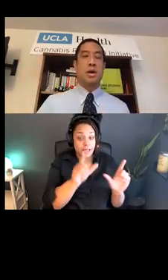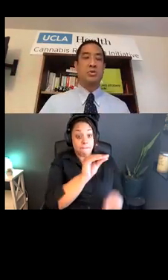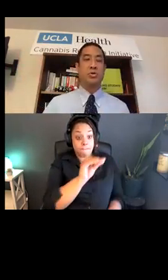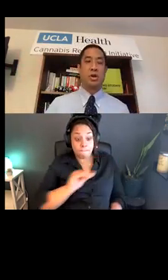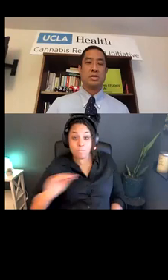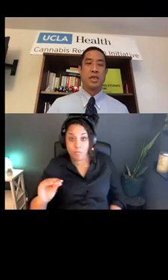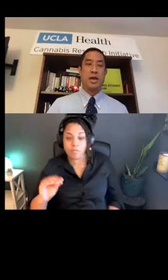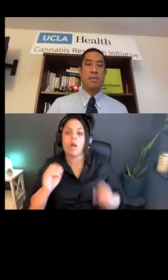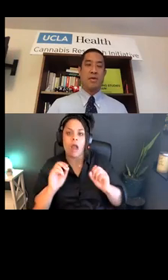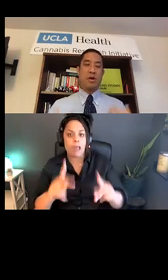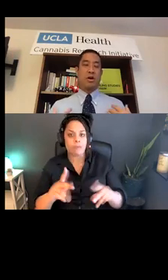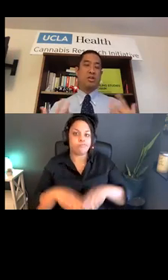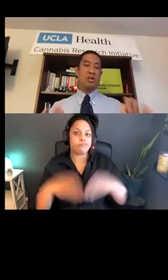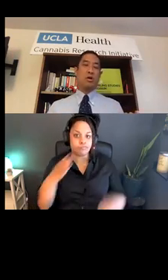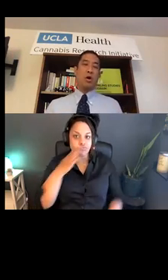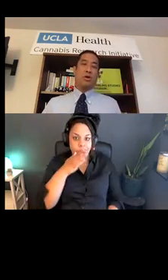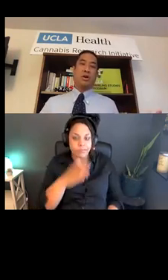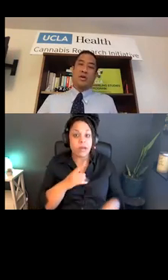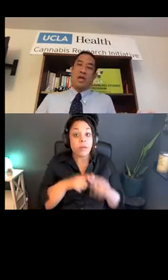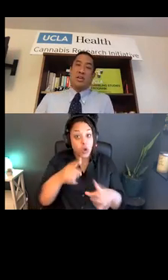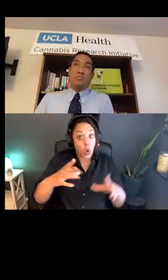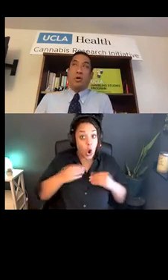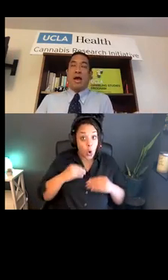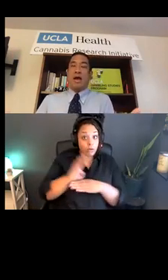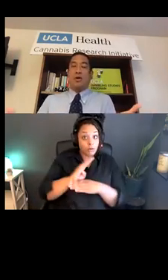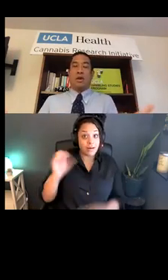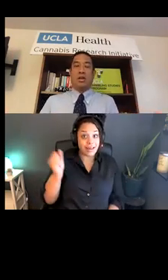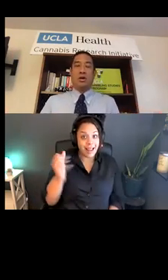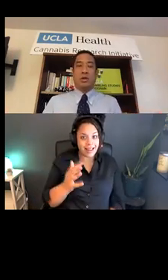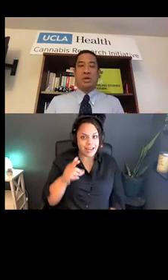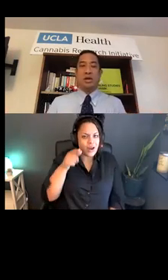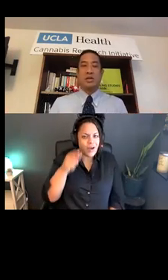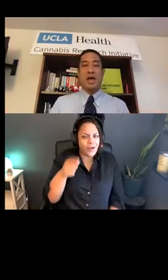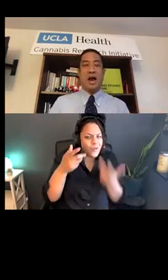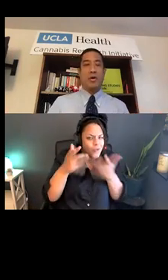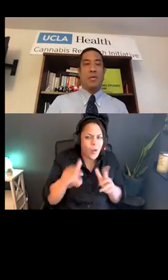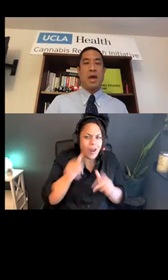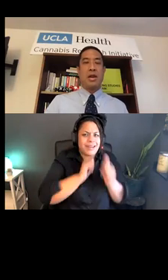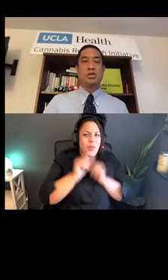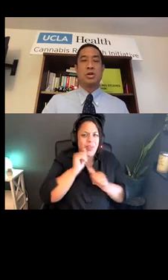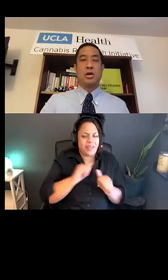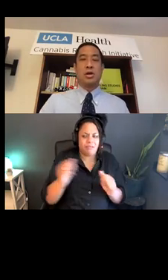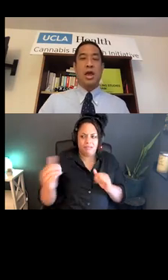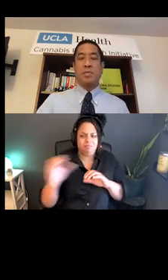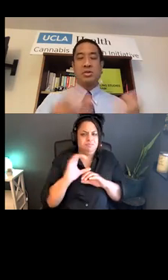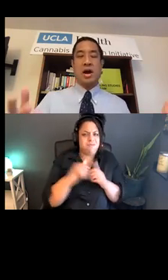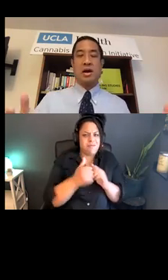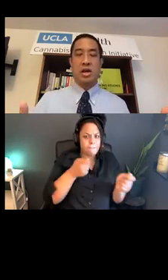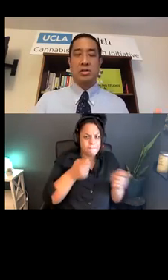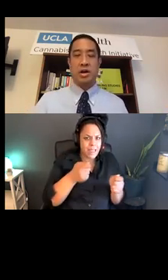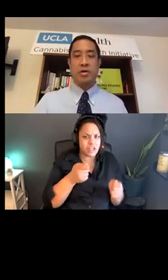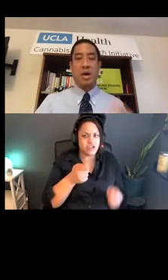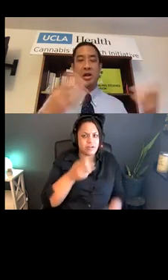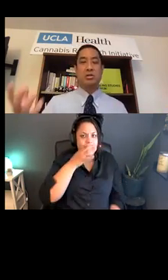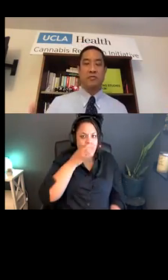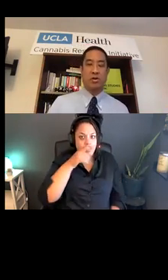potential opportunities. But if you're a casino owner, you're like, at this point, I don't wanna deal with it, because how do I manage cannabis intoxication?